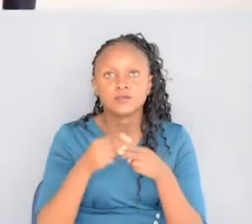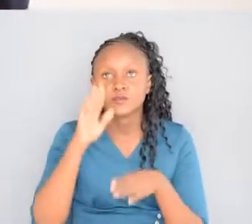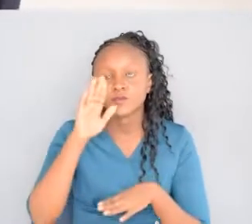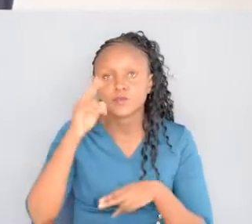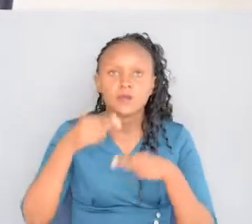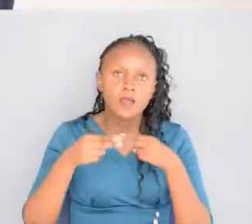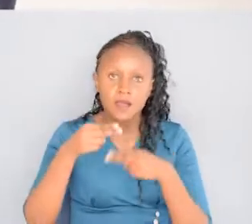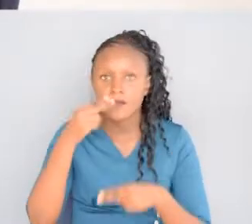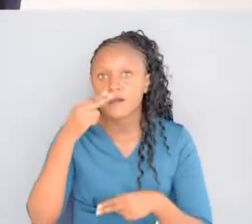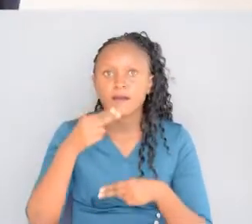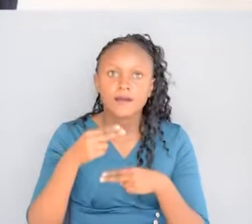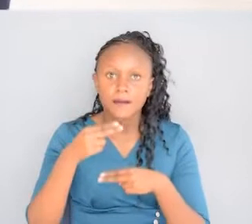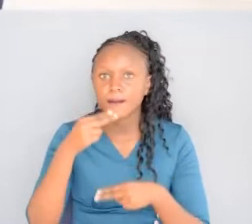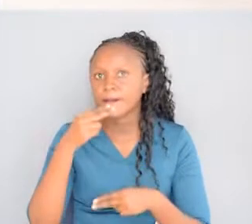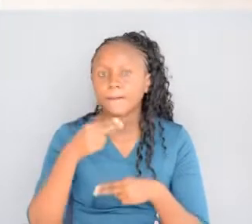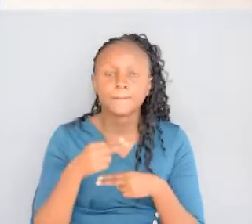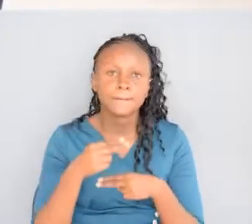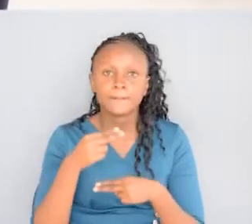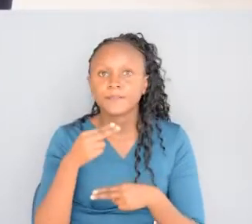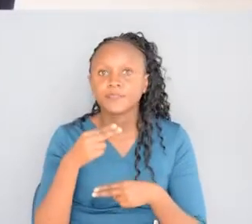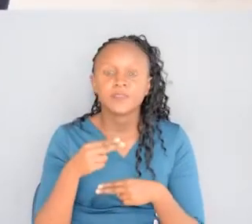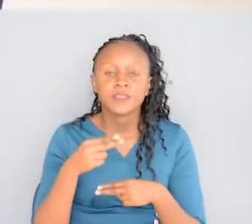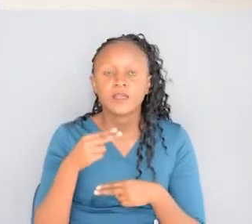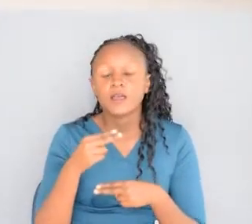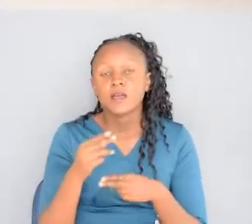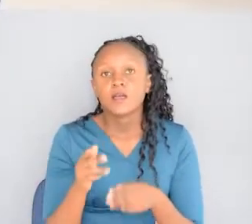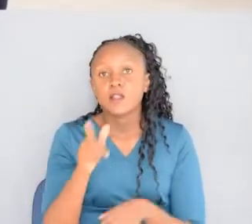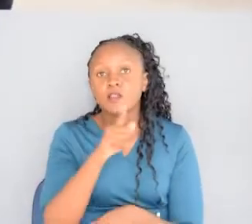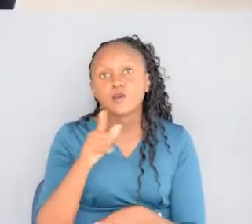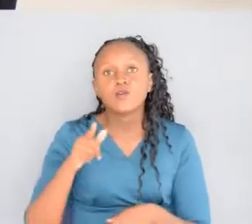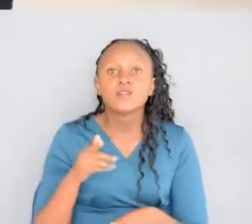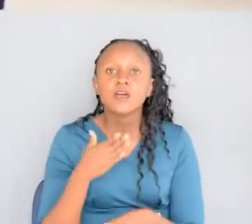I lift your name on high.